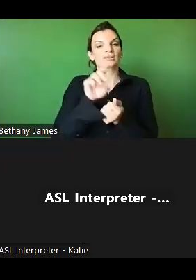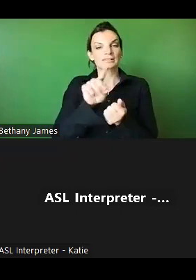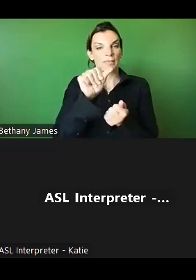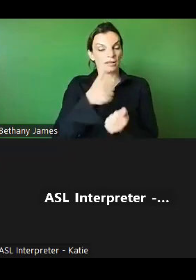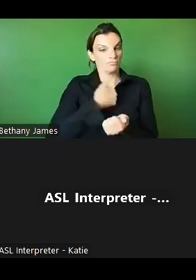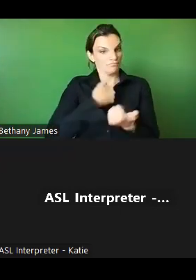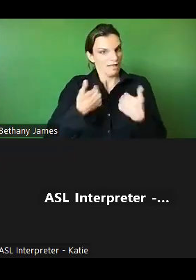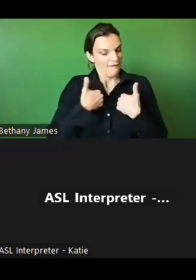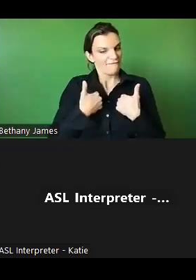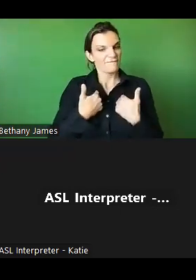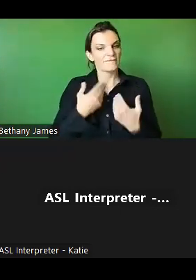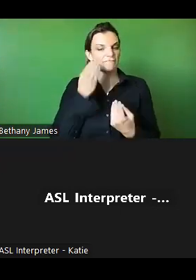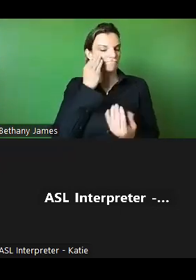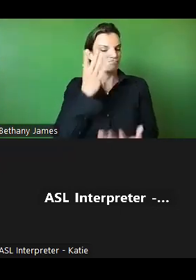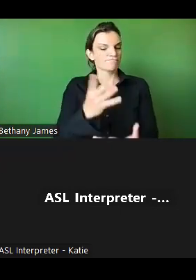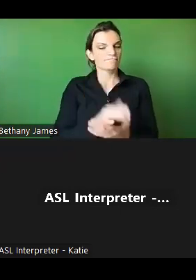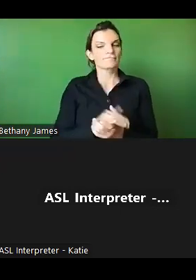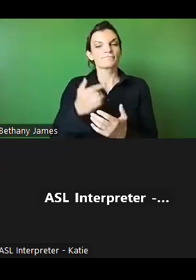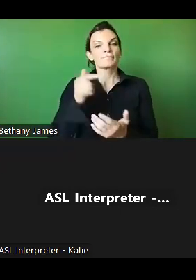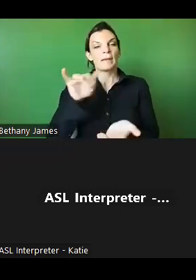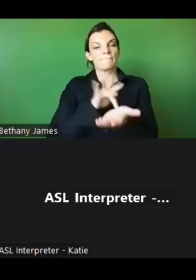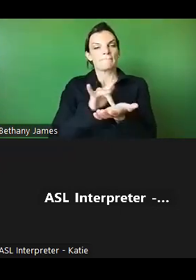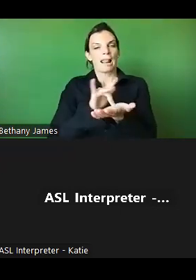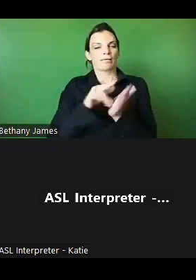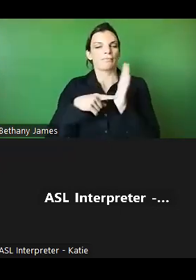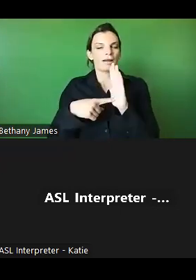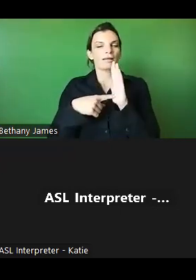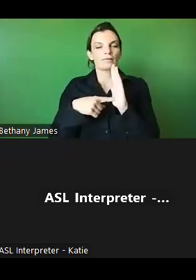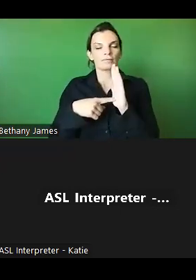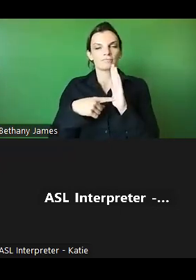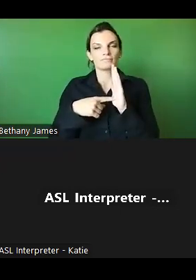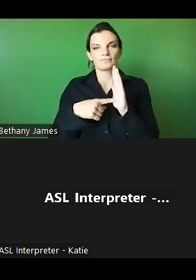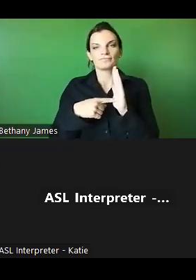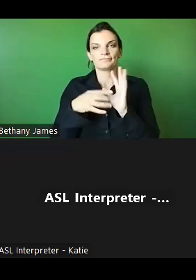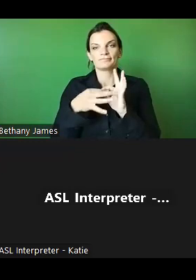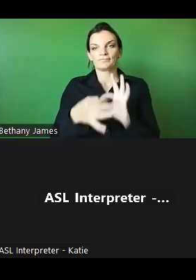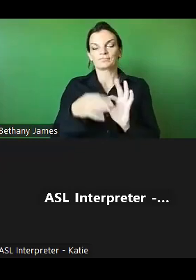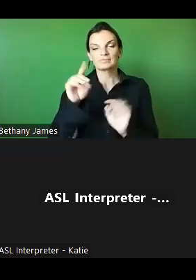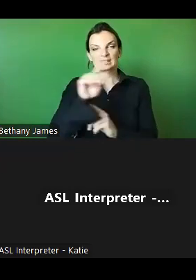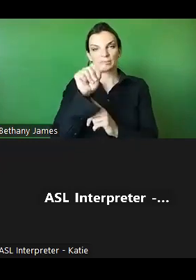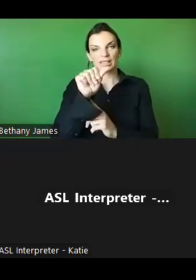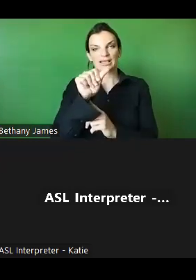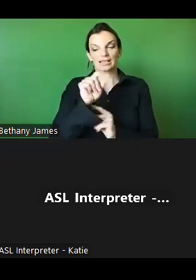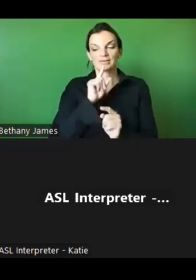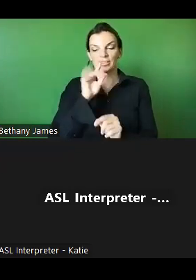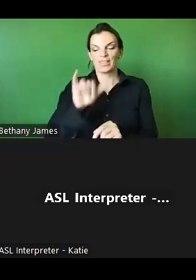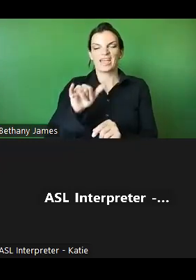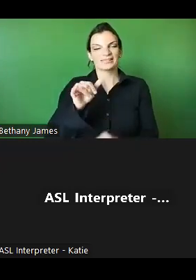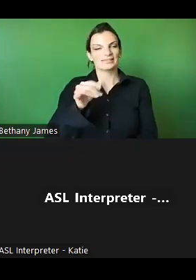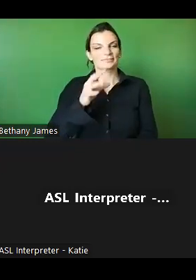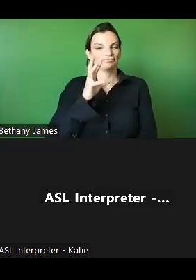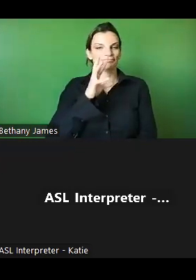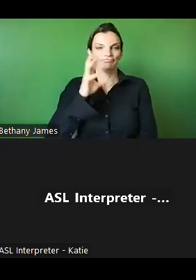myself, the medical model and the individual model of disability is kind of the historical model. It's what